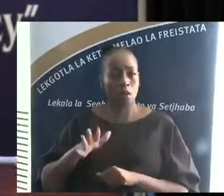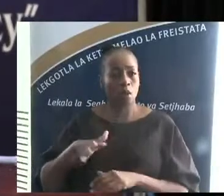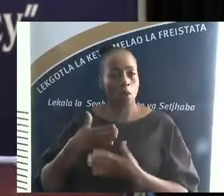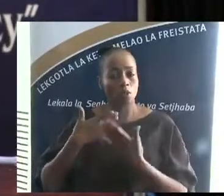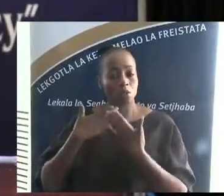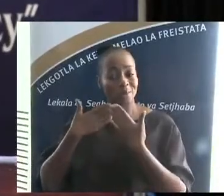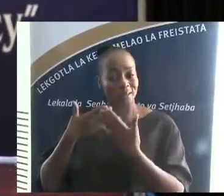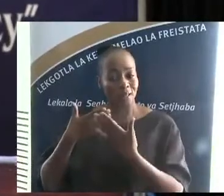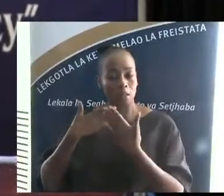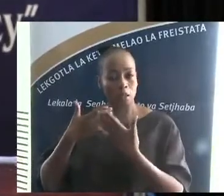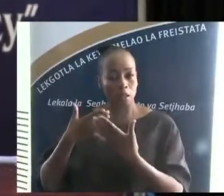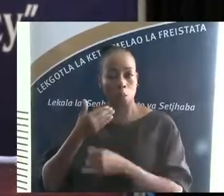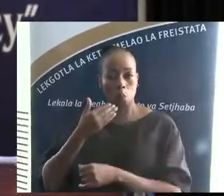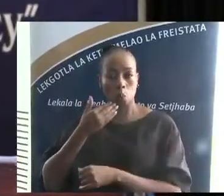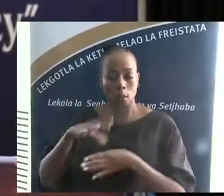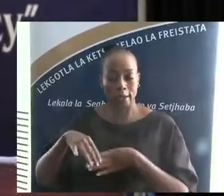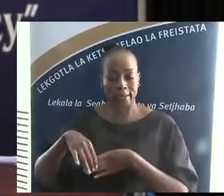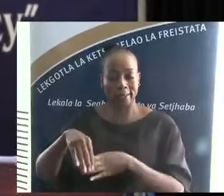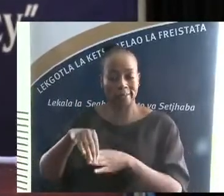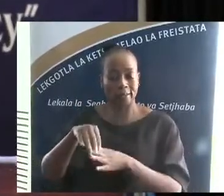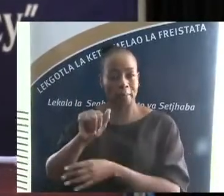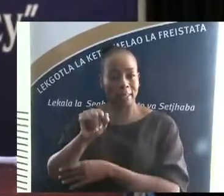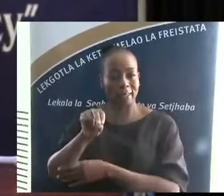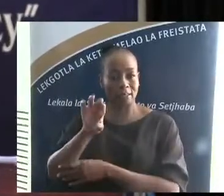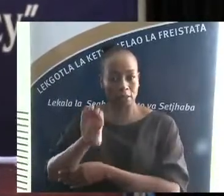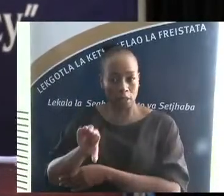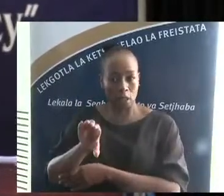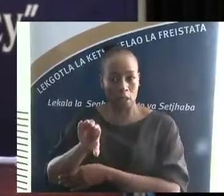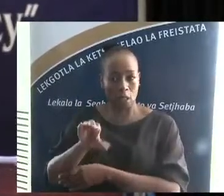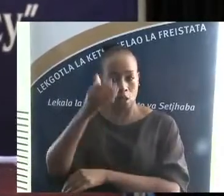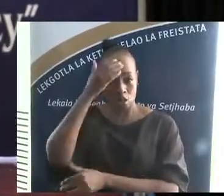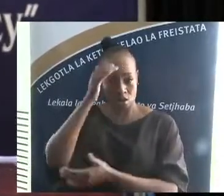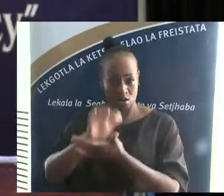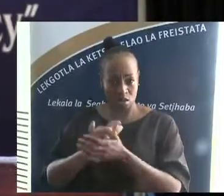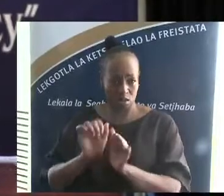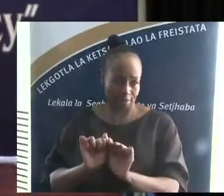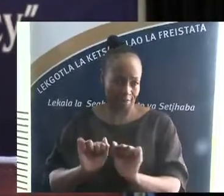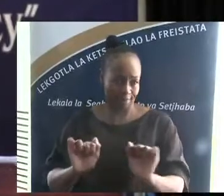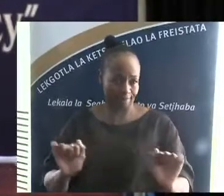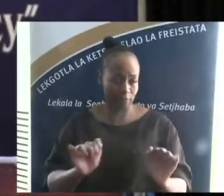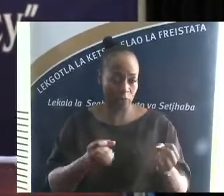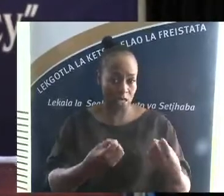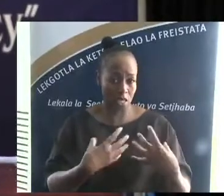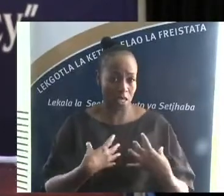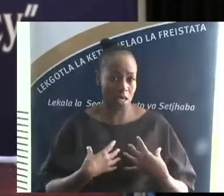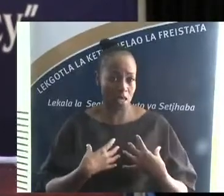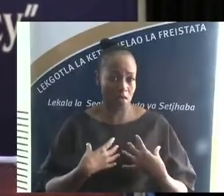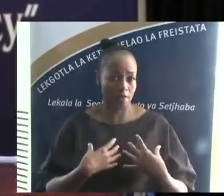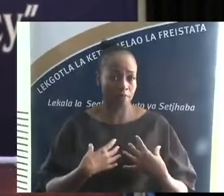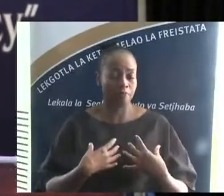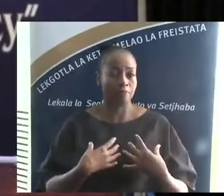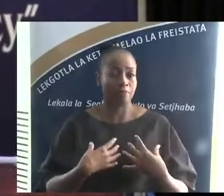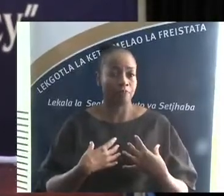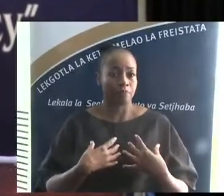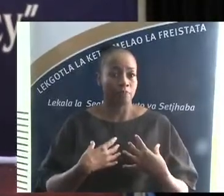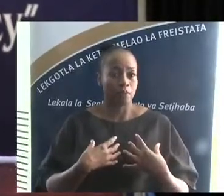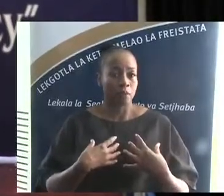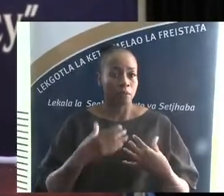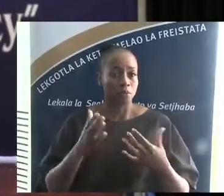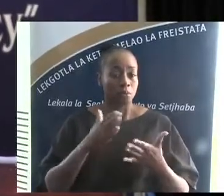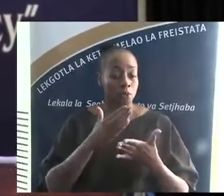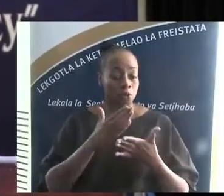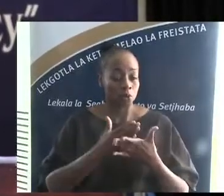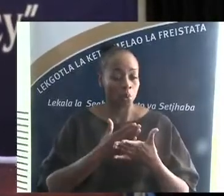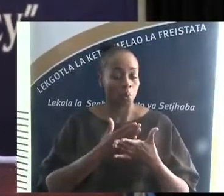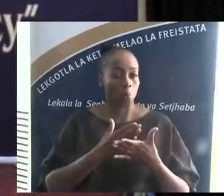the African National Congress for their trust that we as this EXCO would be able to execute our